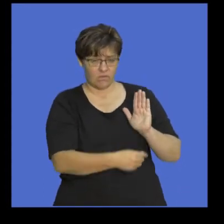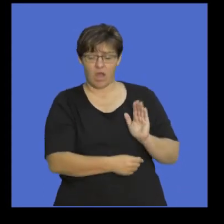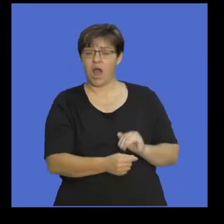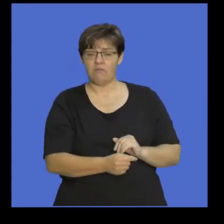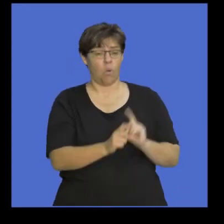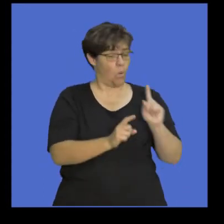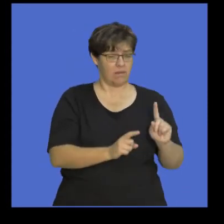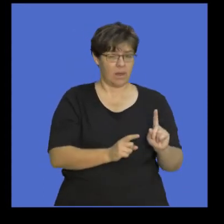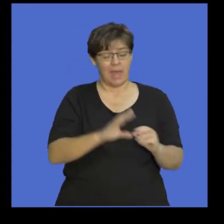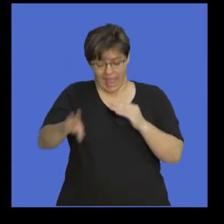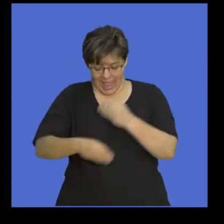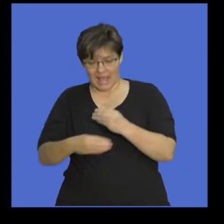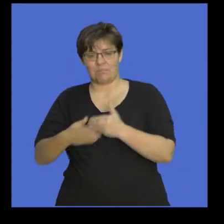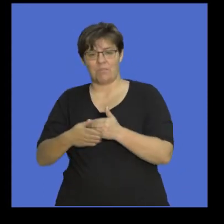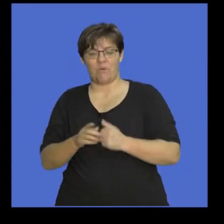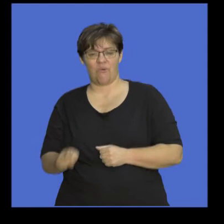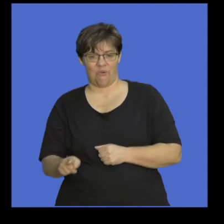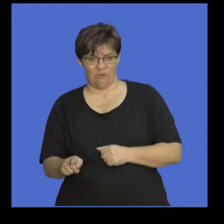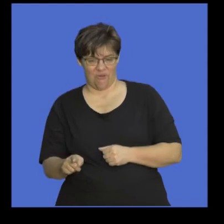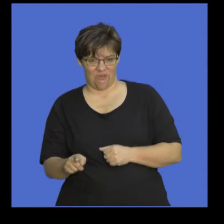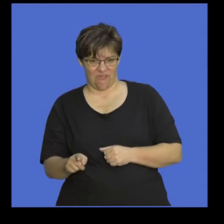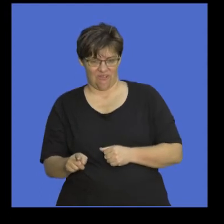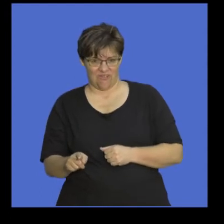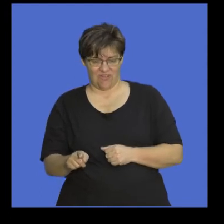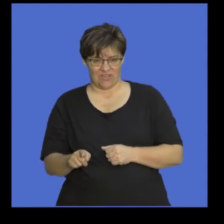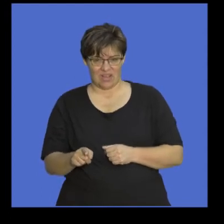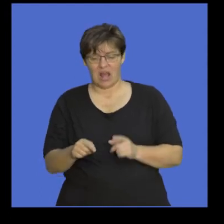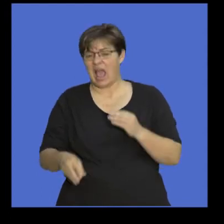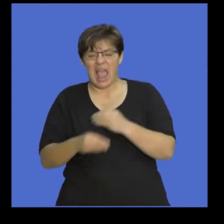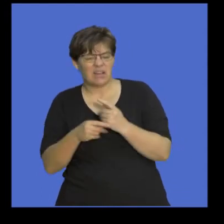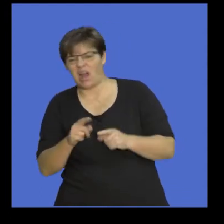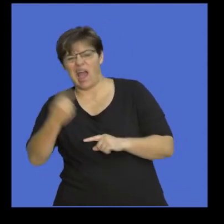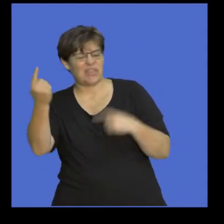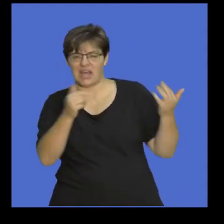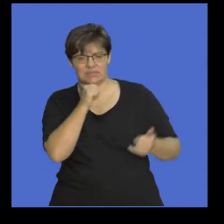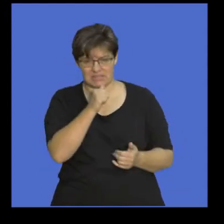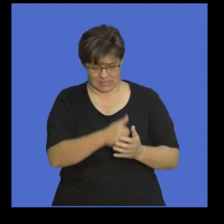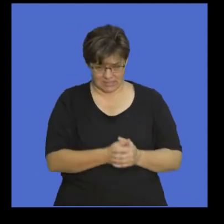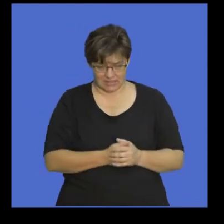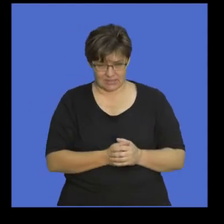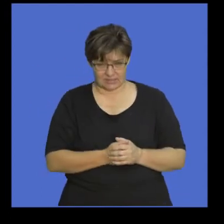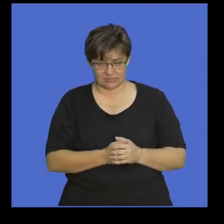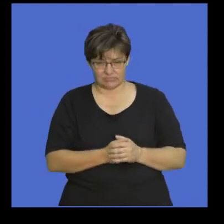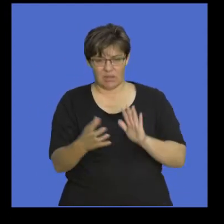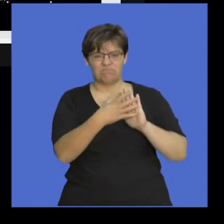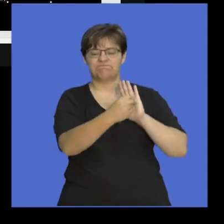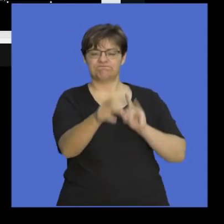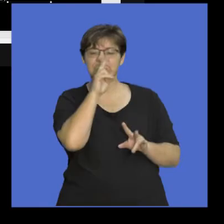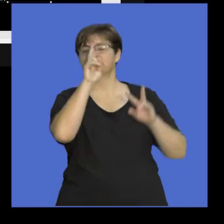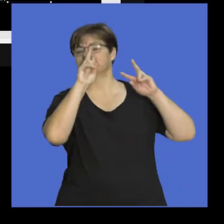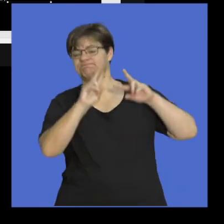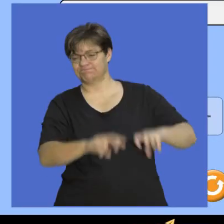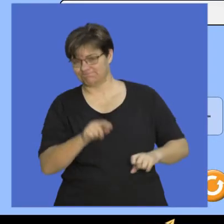one resistor, we'll add another resistor. Whether it's identical or not, it doesn't matter. Now, let's go to the simulation and try